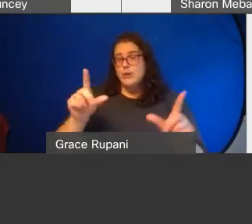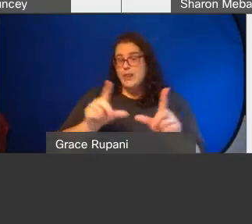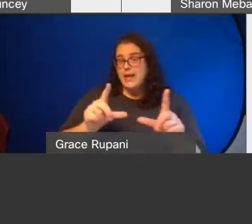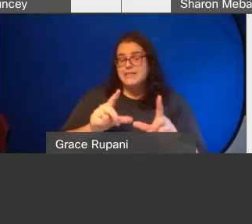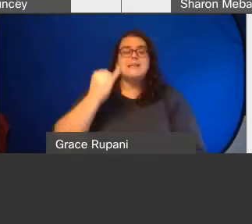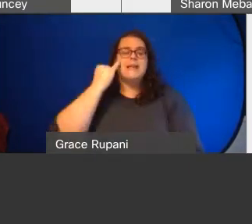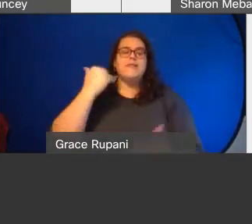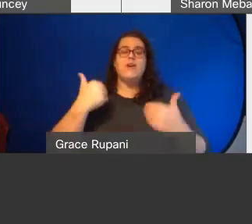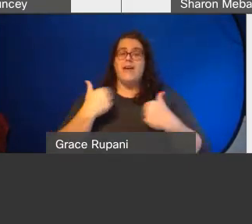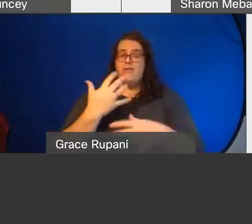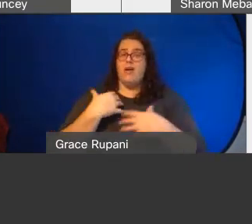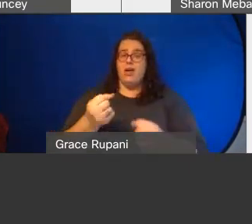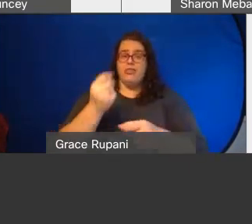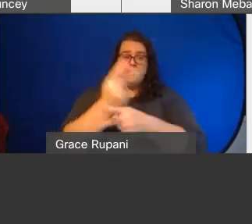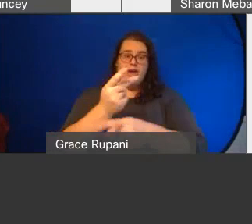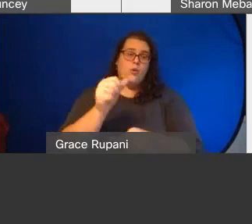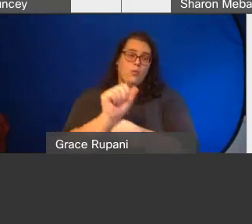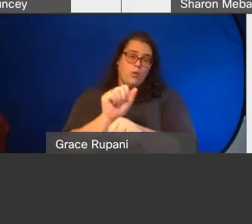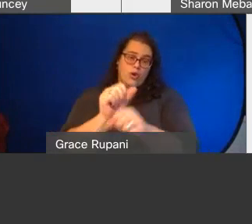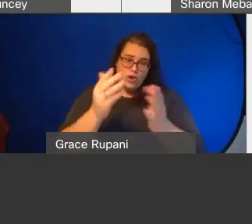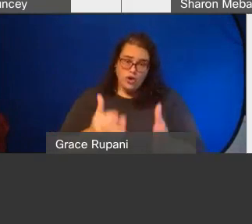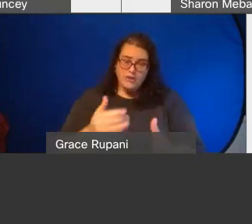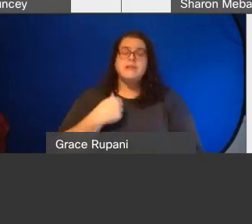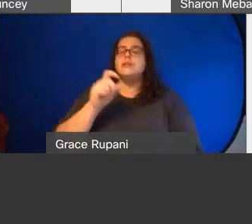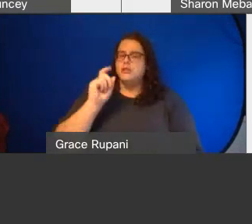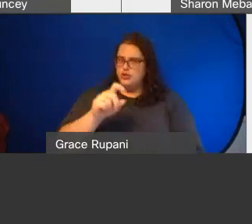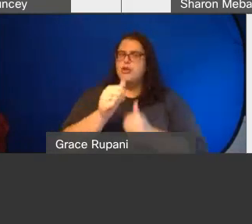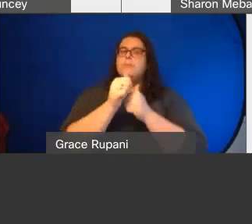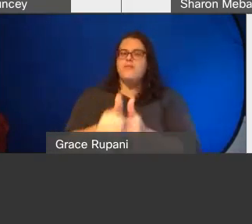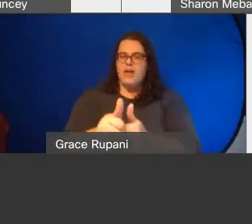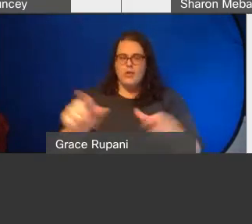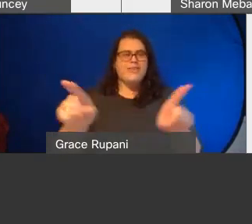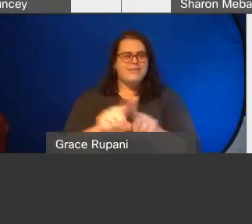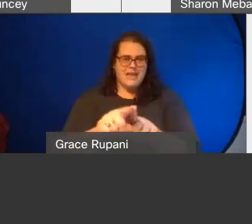have healthcare workers, they should be following this guideline.